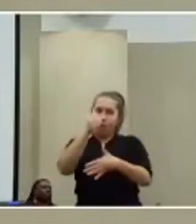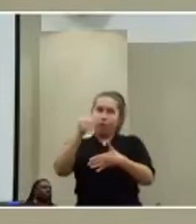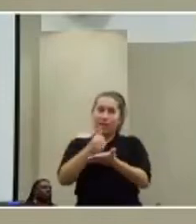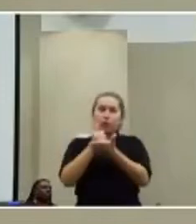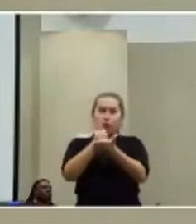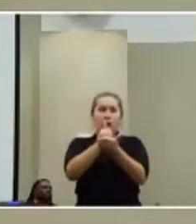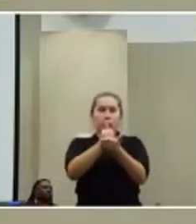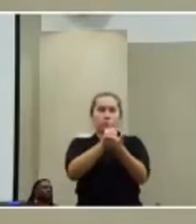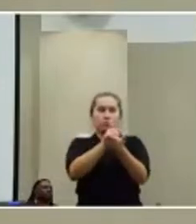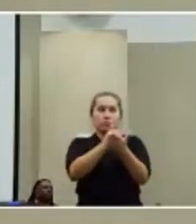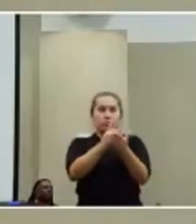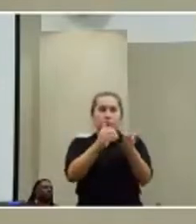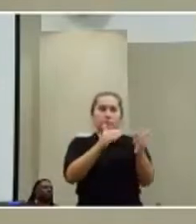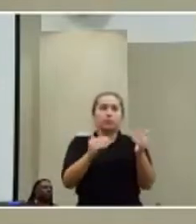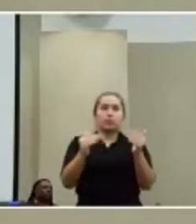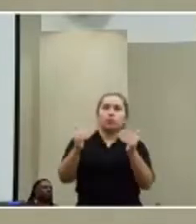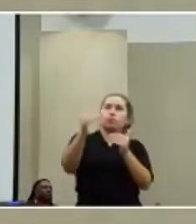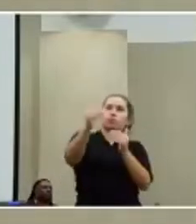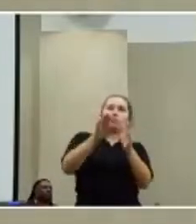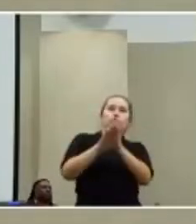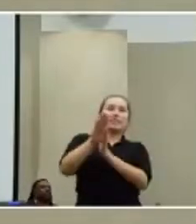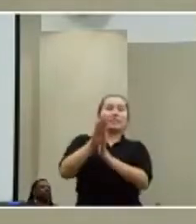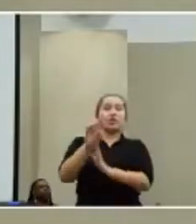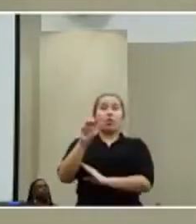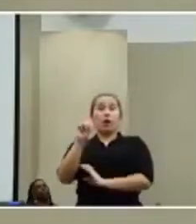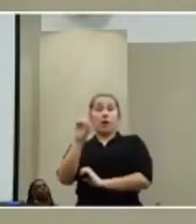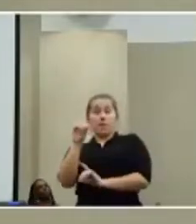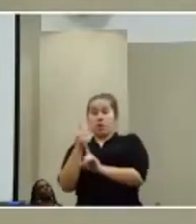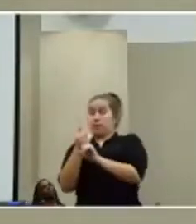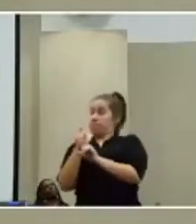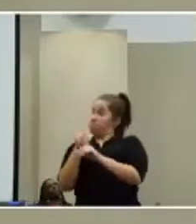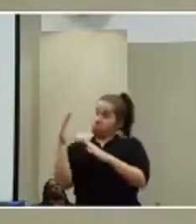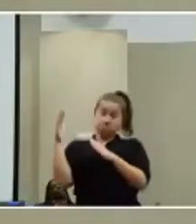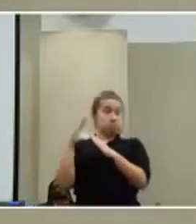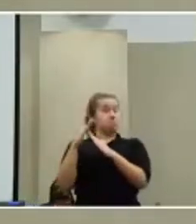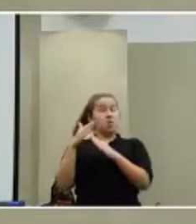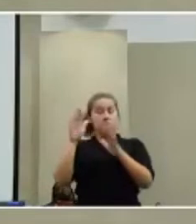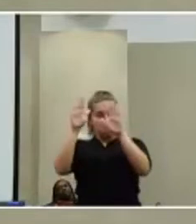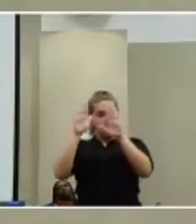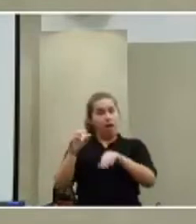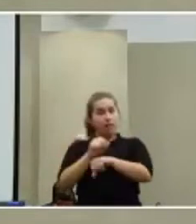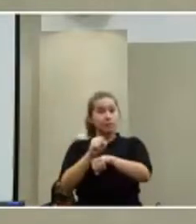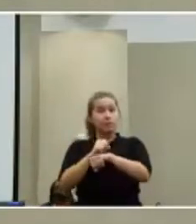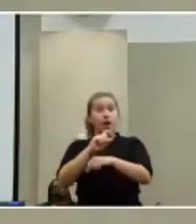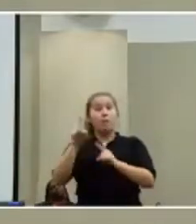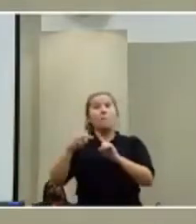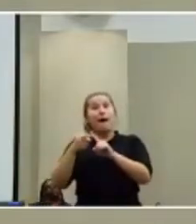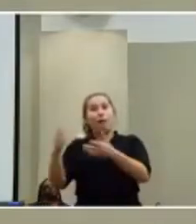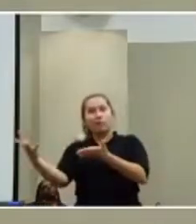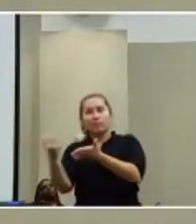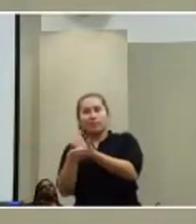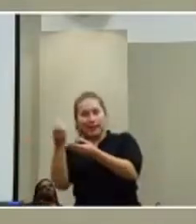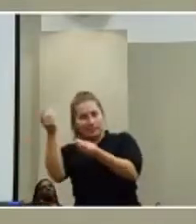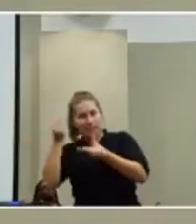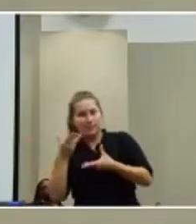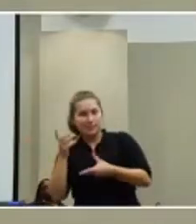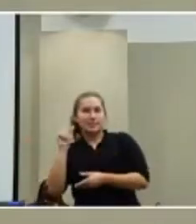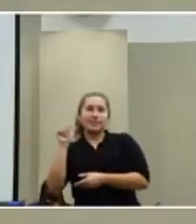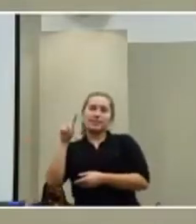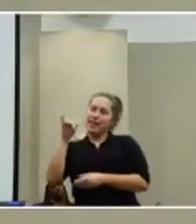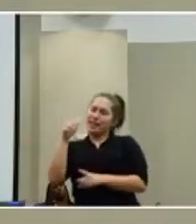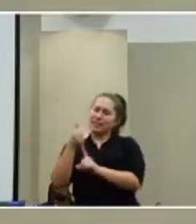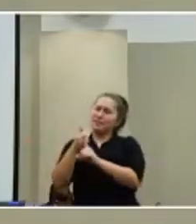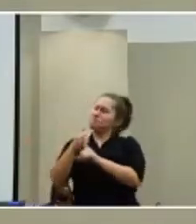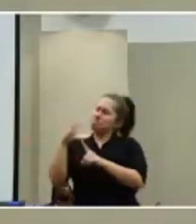things forward. Maryland does a great job, the Department of Disabilities, on collecting data and has been an exemplar